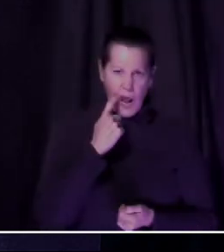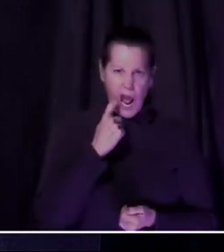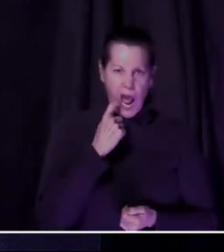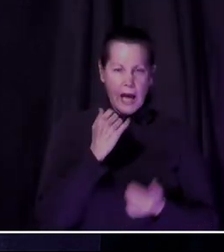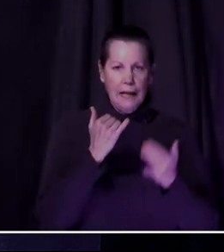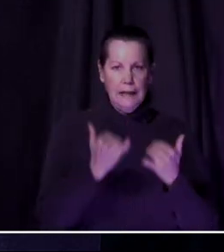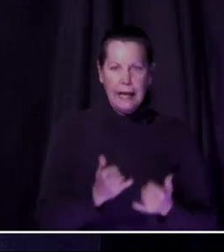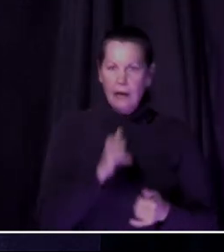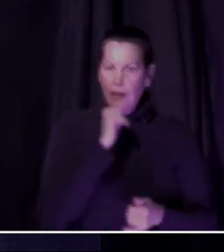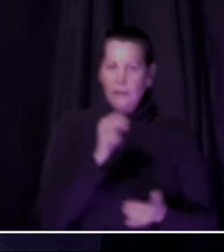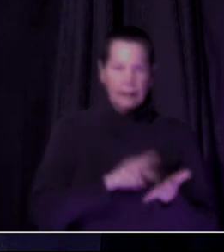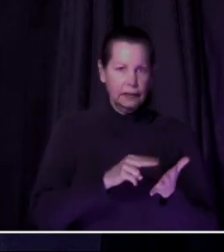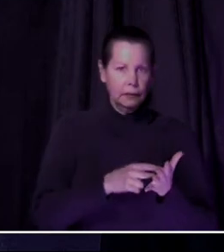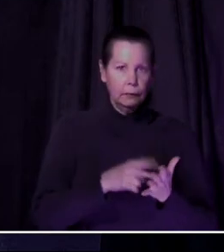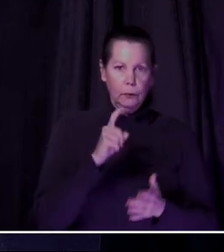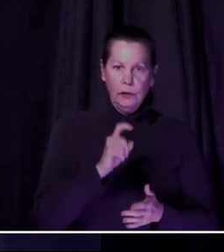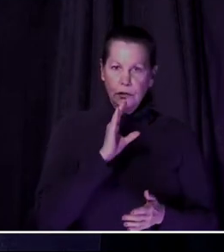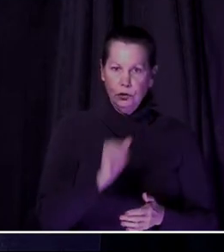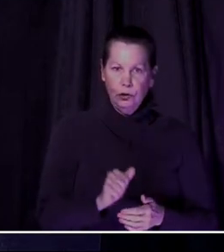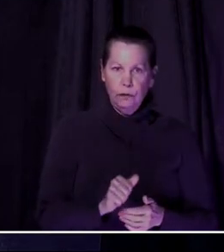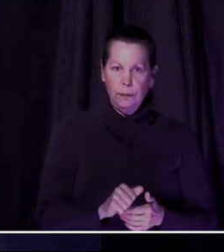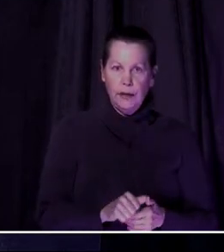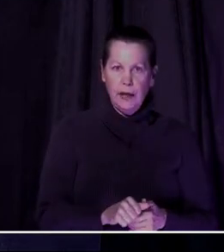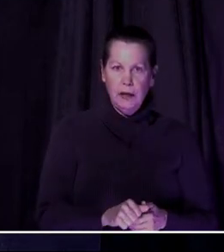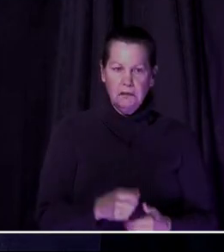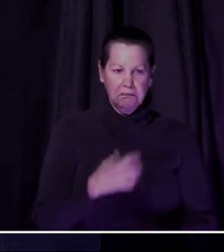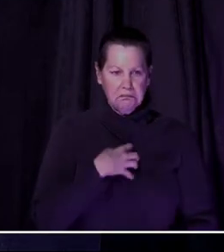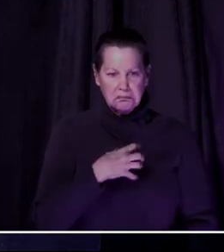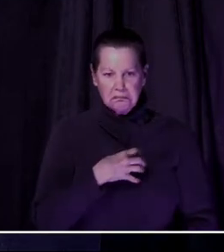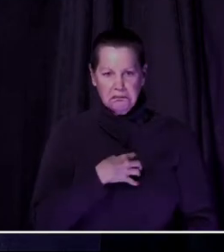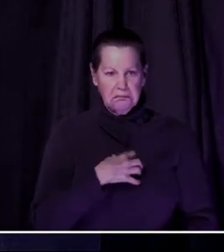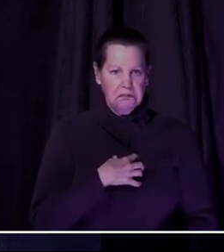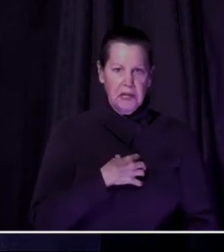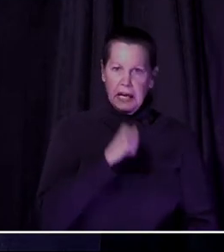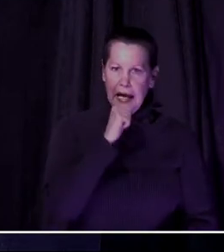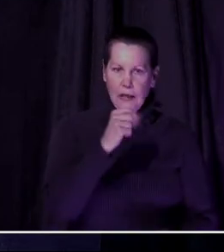Now, that doesn't mean we should be belligerent, nothing like that, because Paul was not,